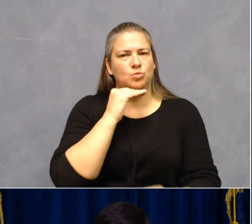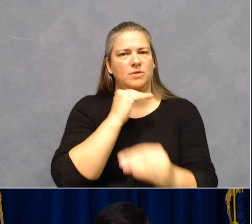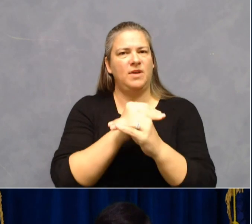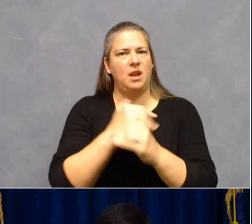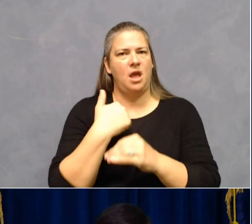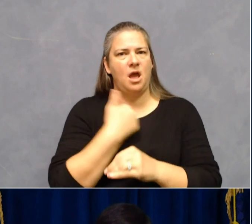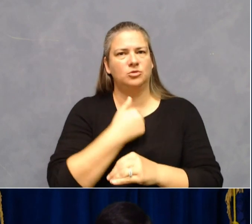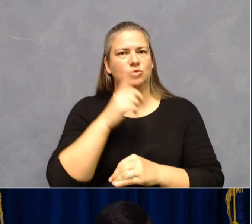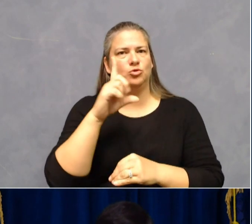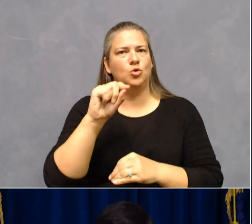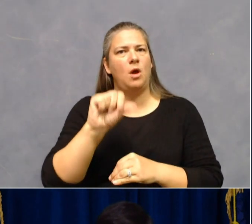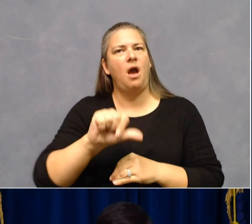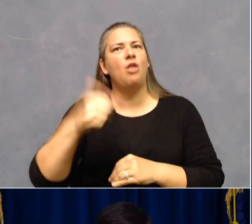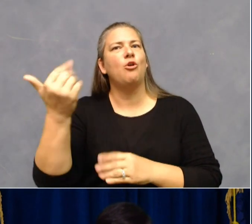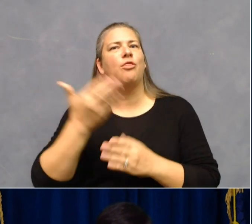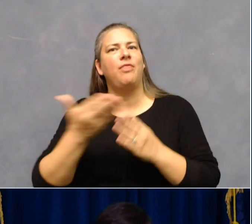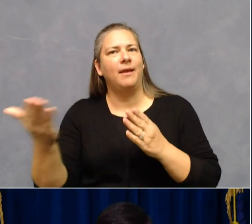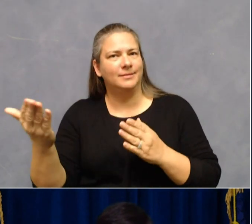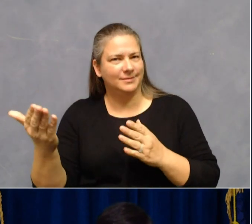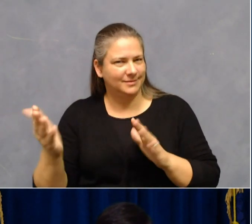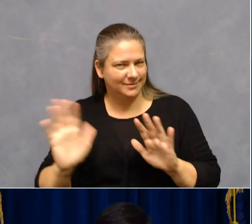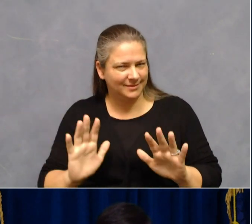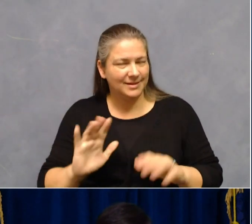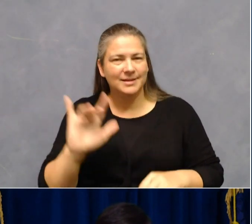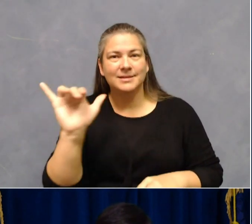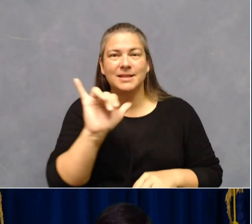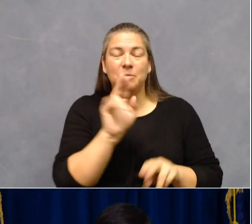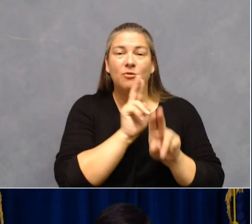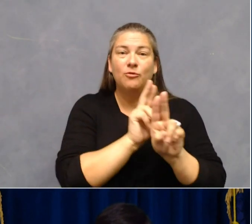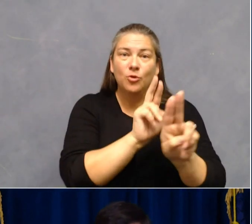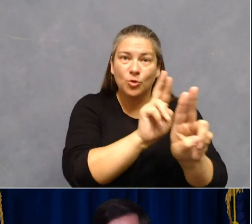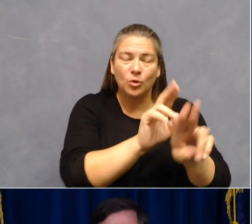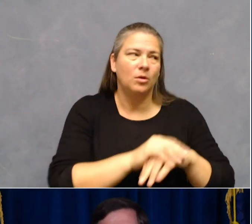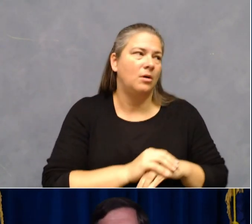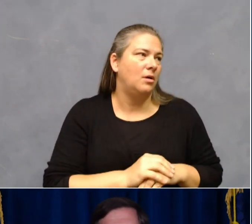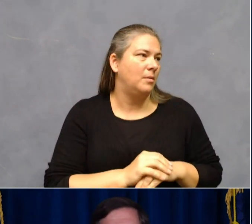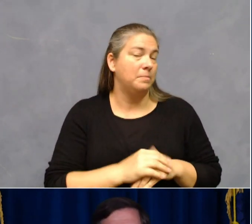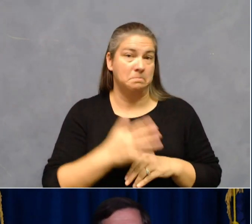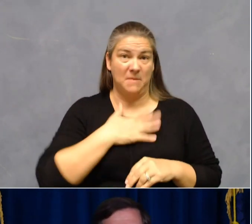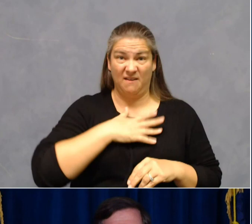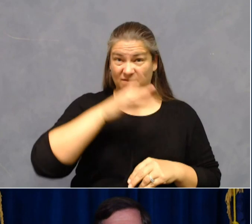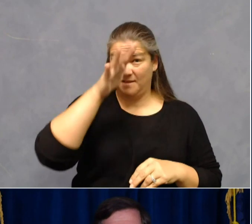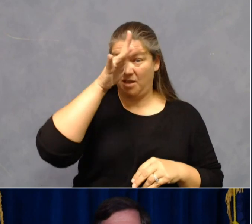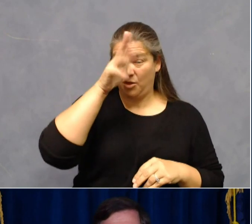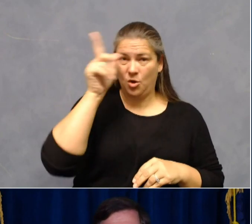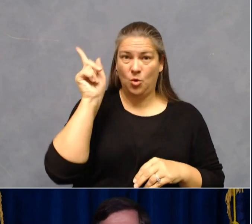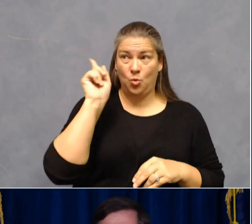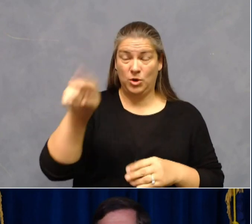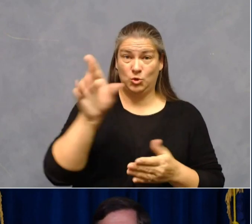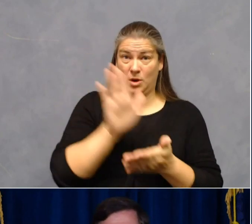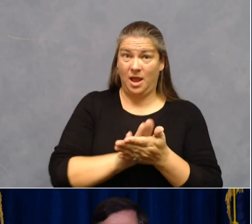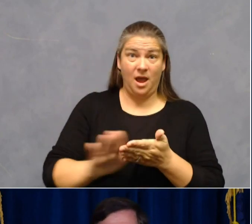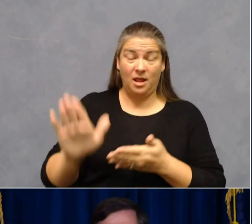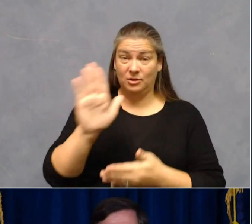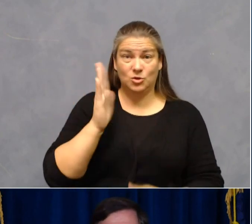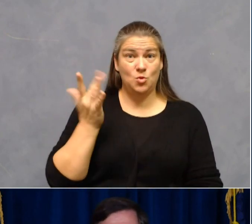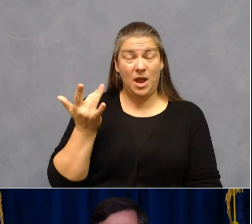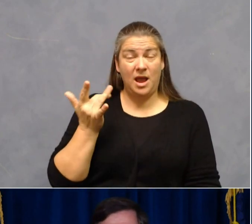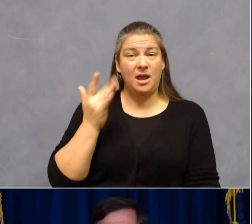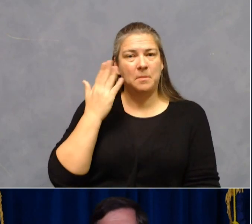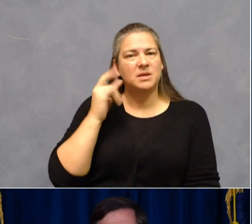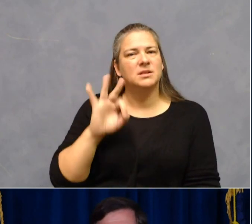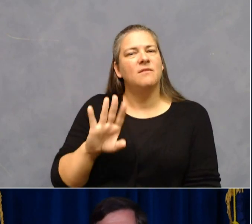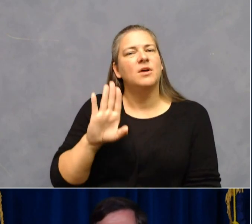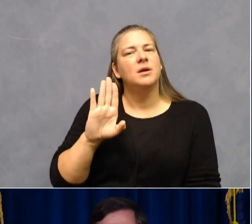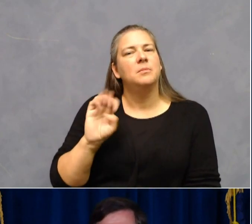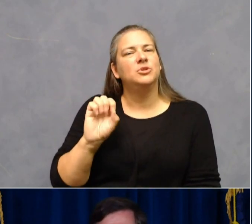steps. Same thing with our funeral homes. My dad only went to college because of the Beshear funeral home that